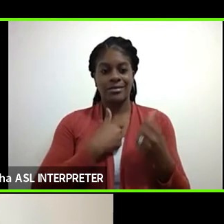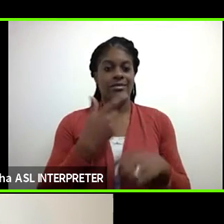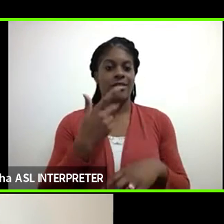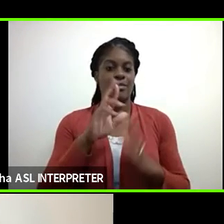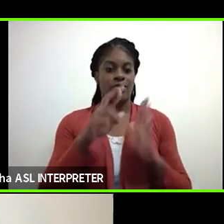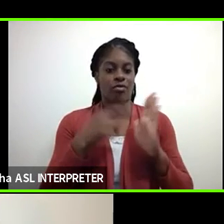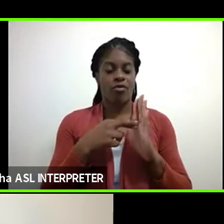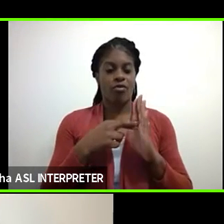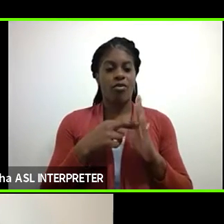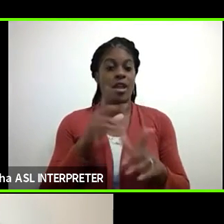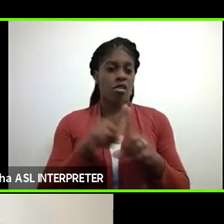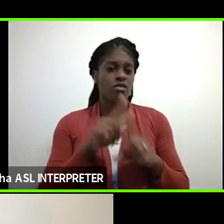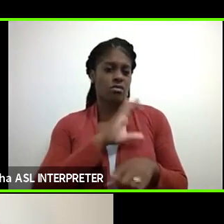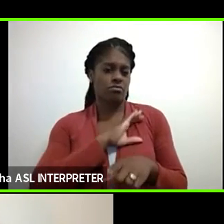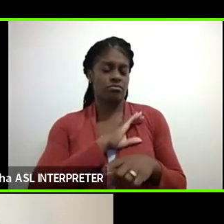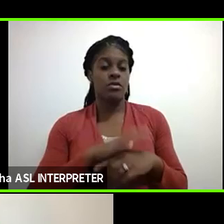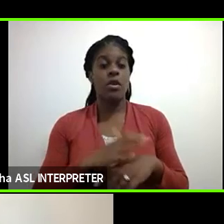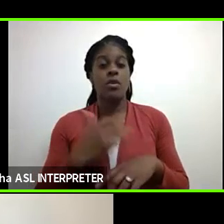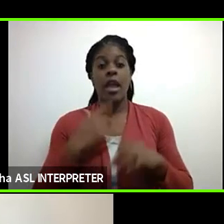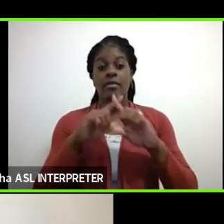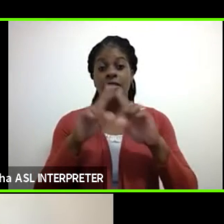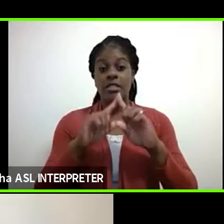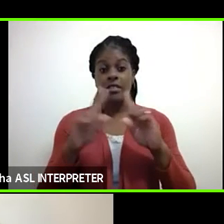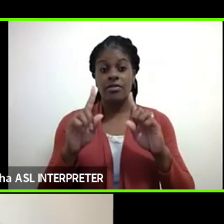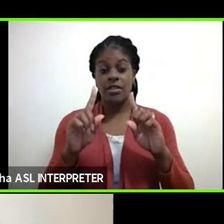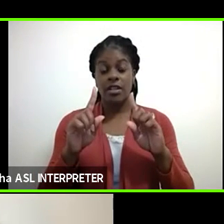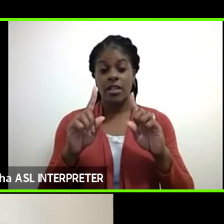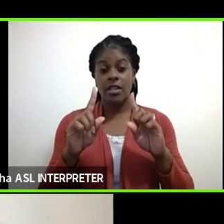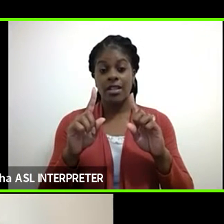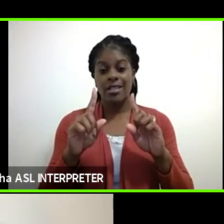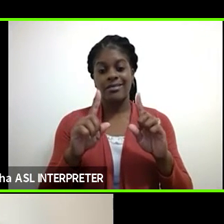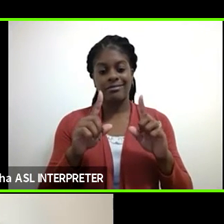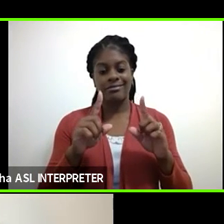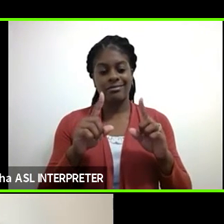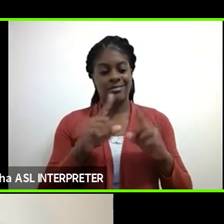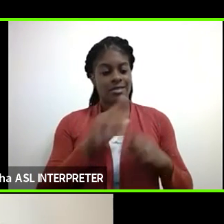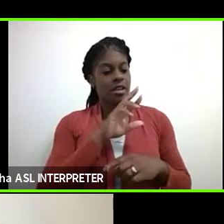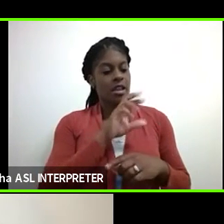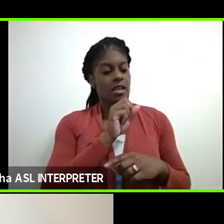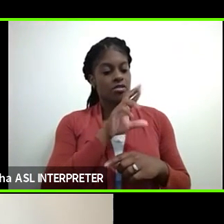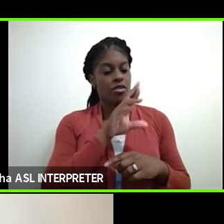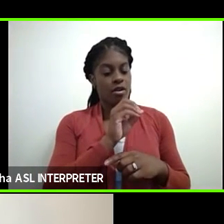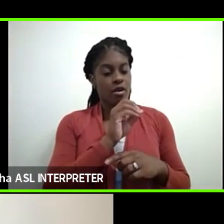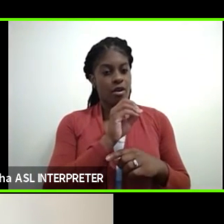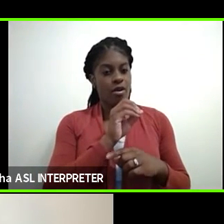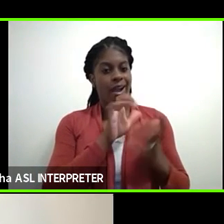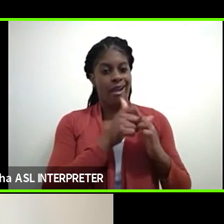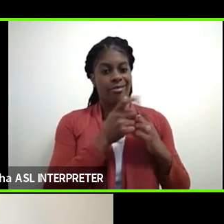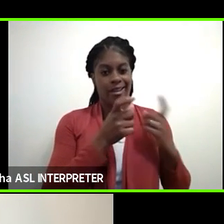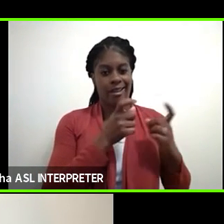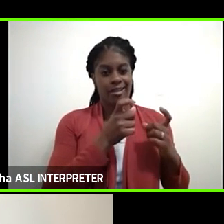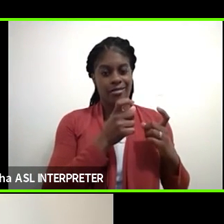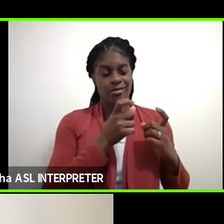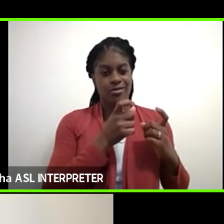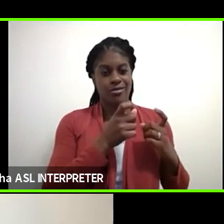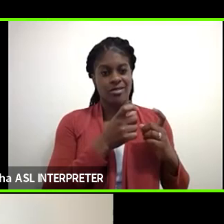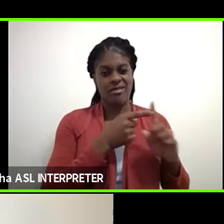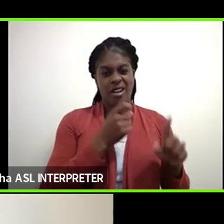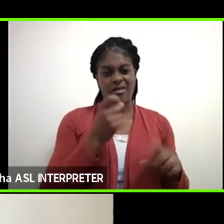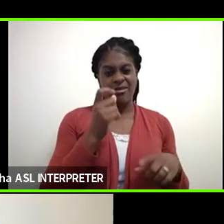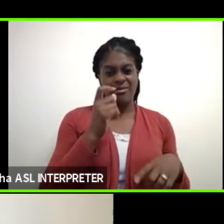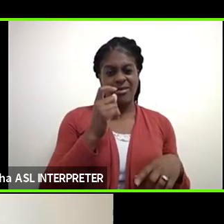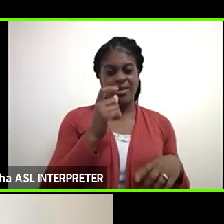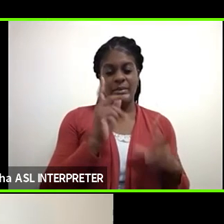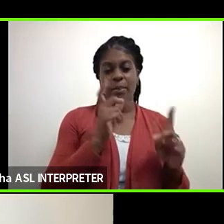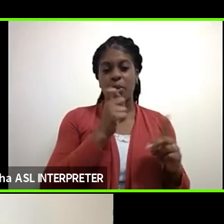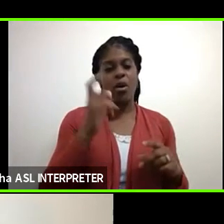them. So there's several differences between how an SRO might handle a student who may be suffering from a mental health crisis